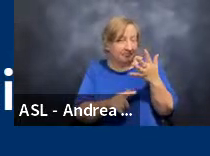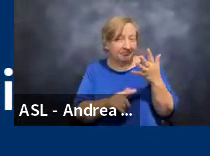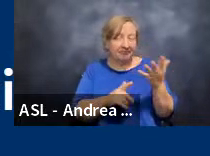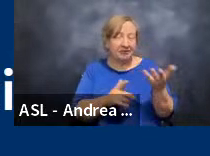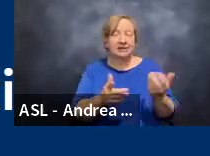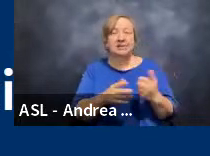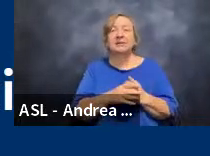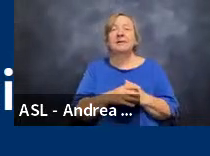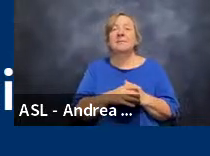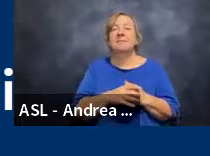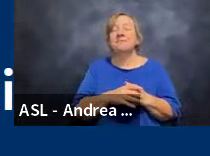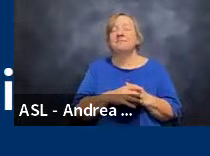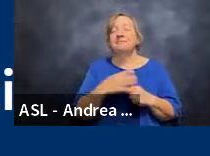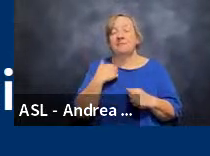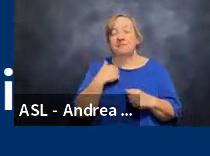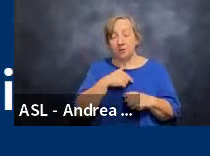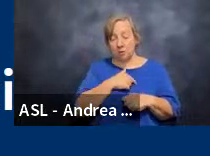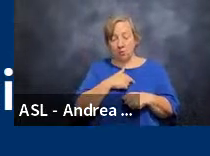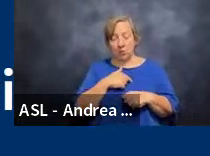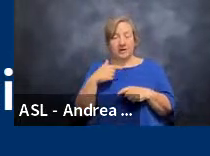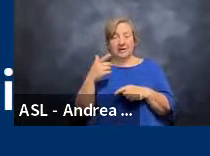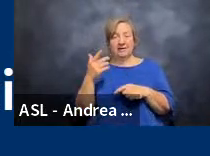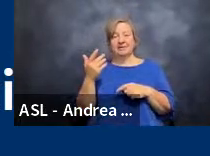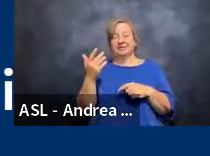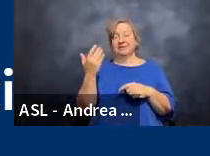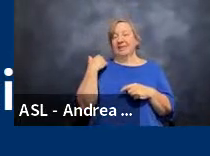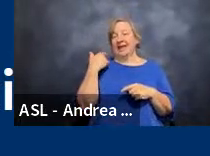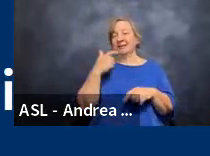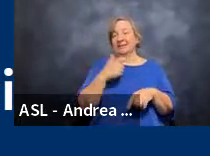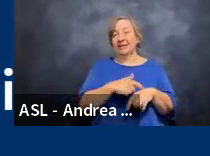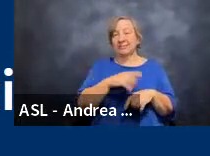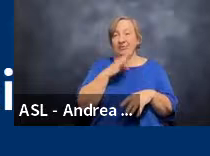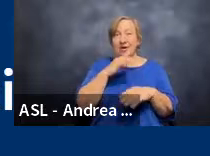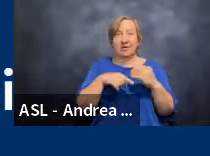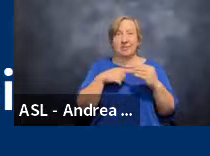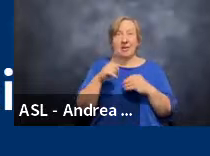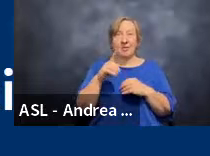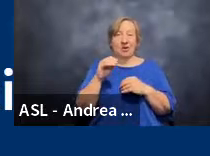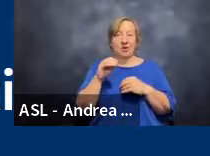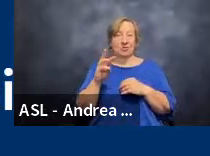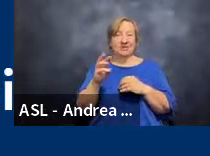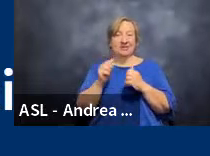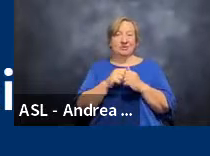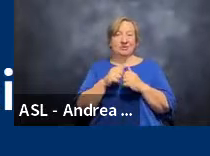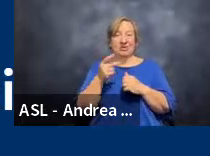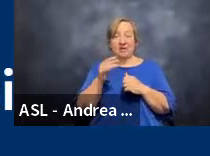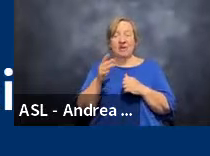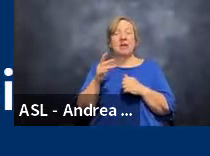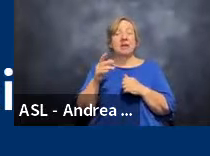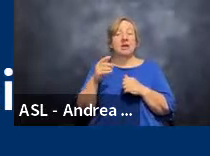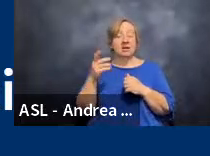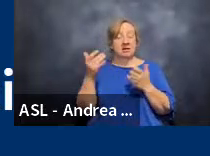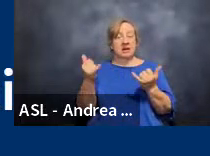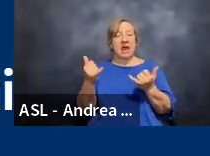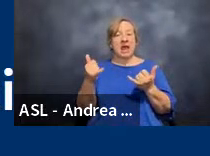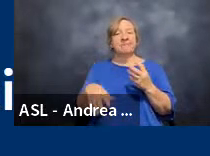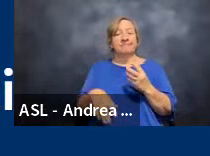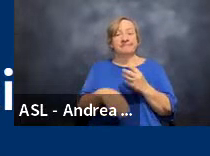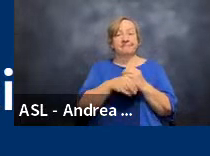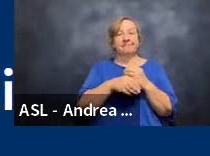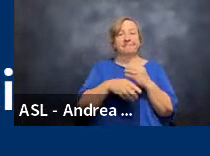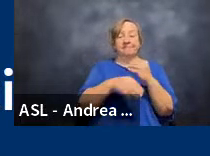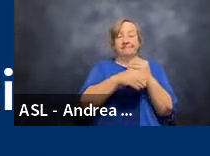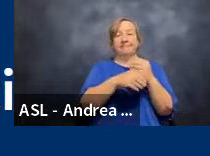since we last shared information about Section 106 with the public, as I noted, have conducted two additional